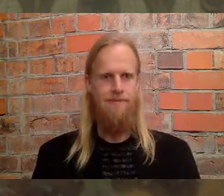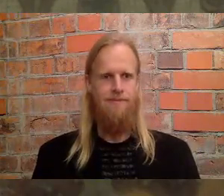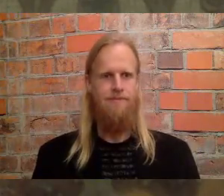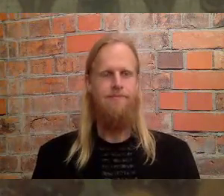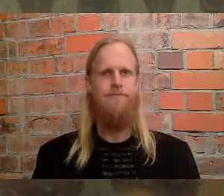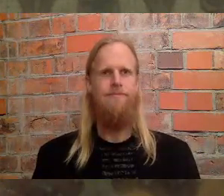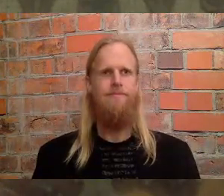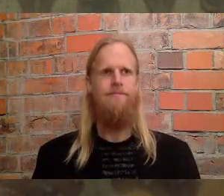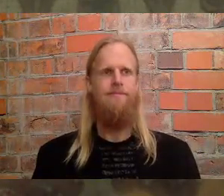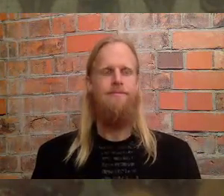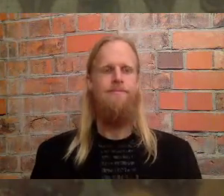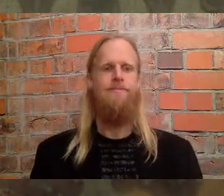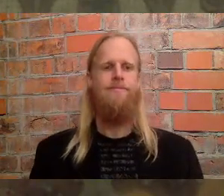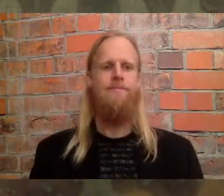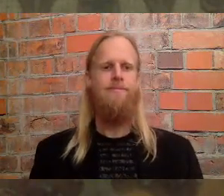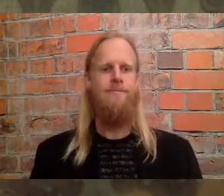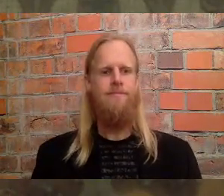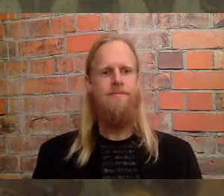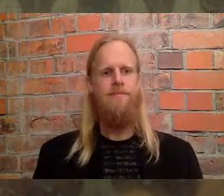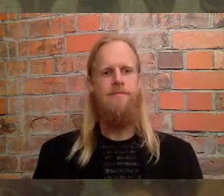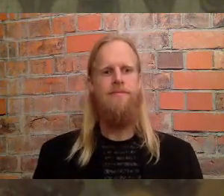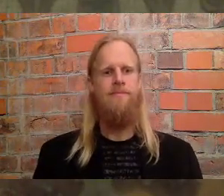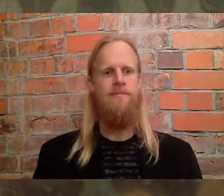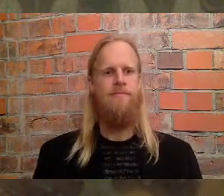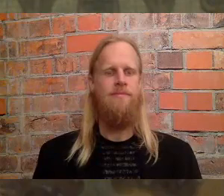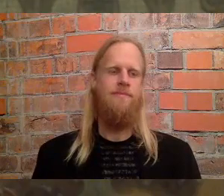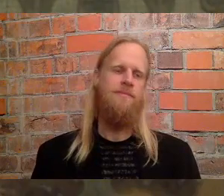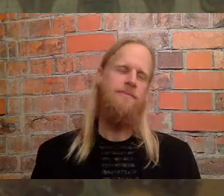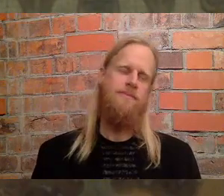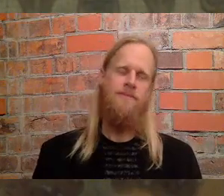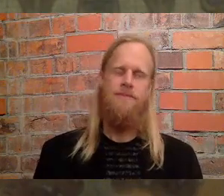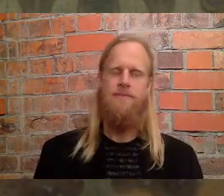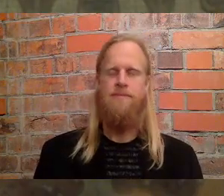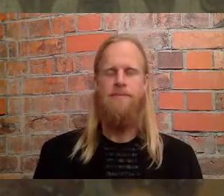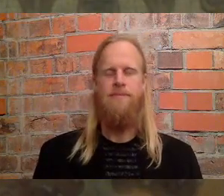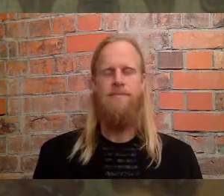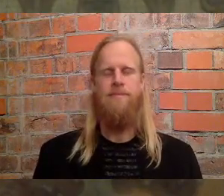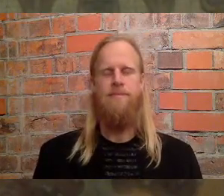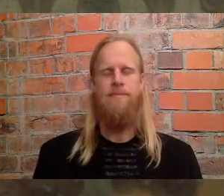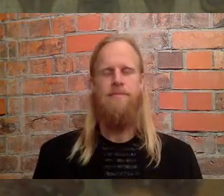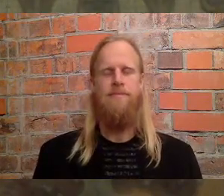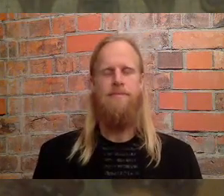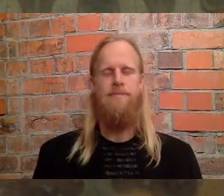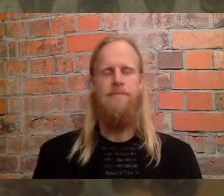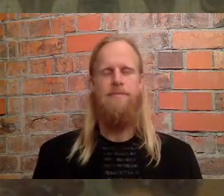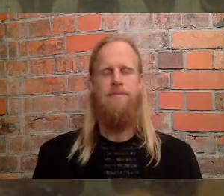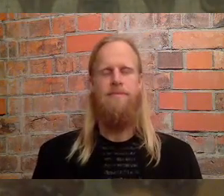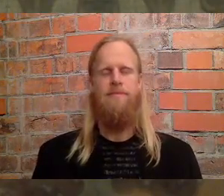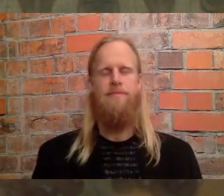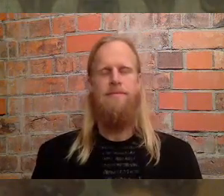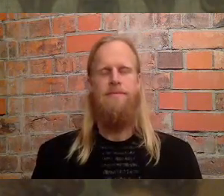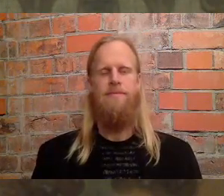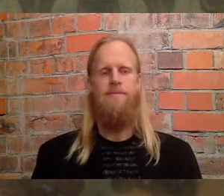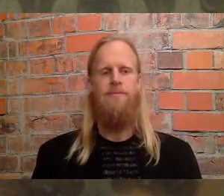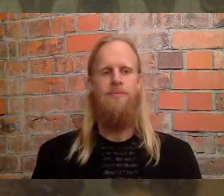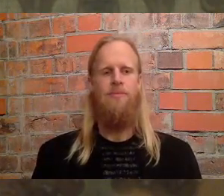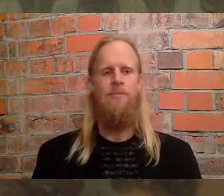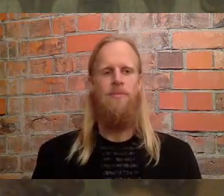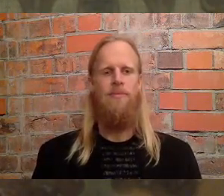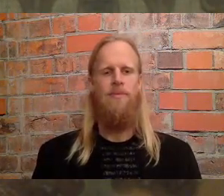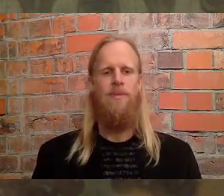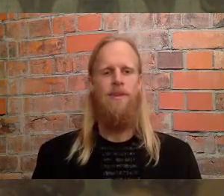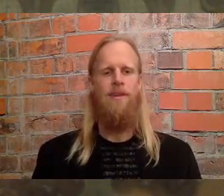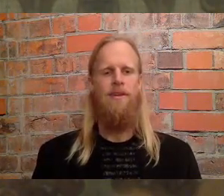And we're going to send that compassion to everyone on the planet who's been controlled by their fear, holding back their